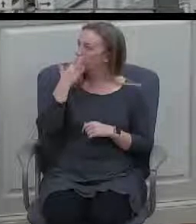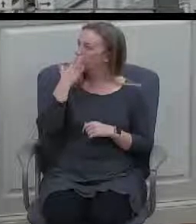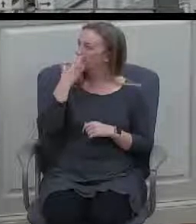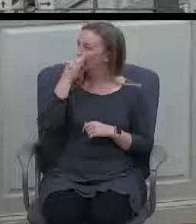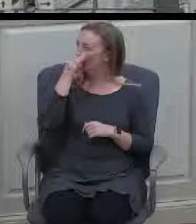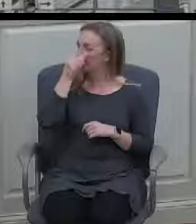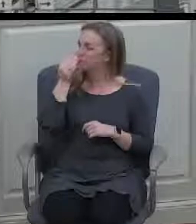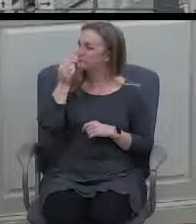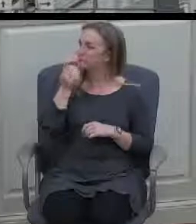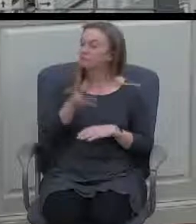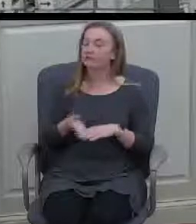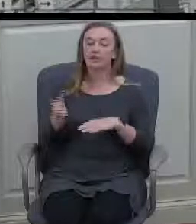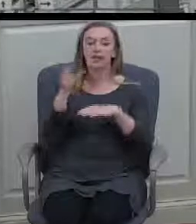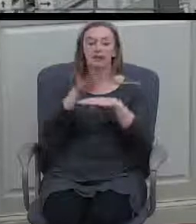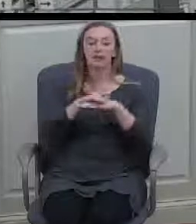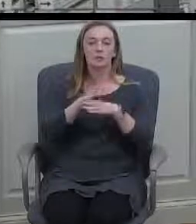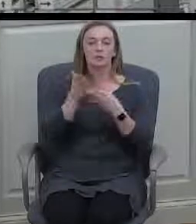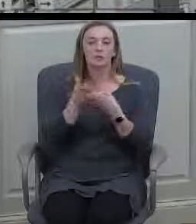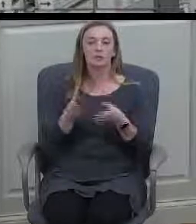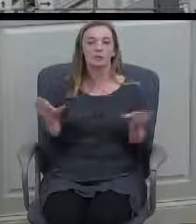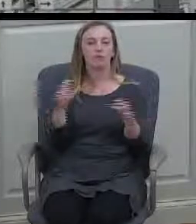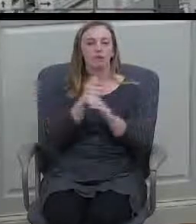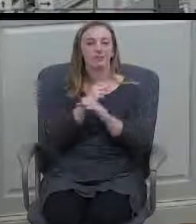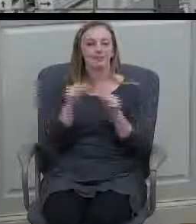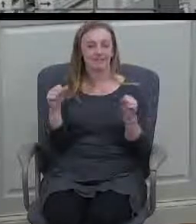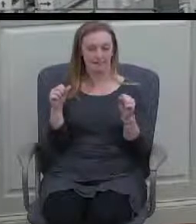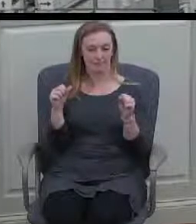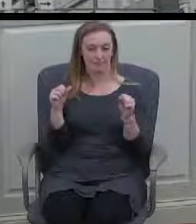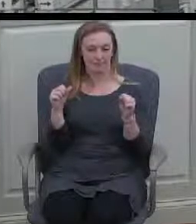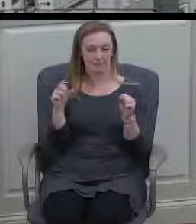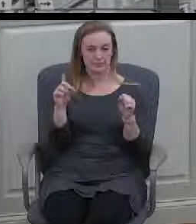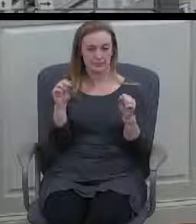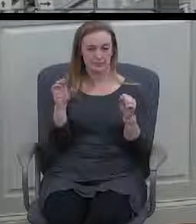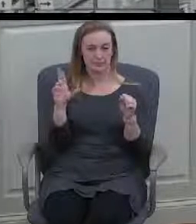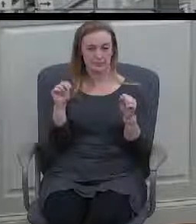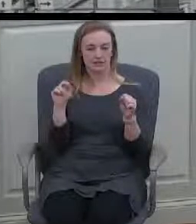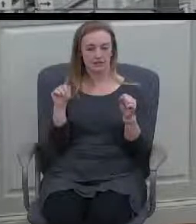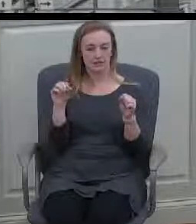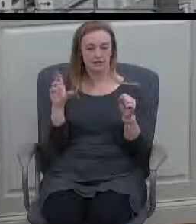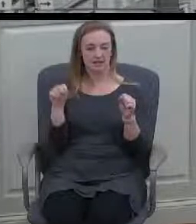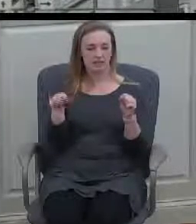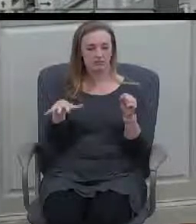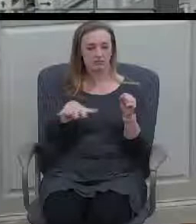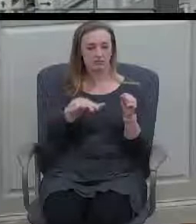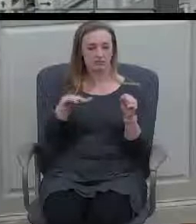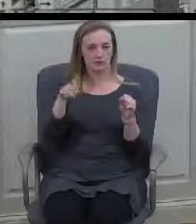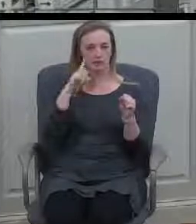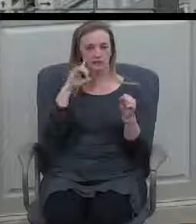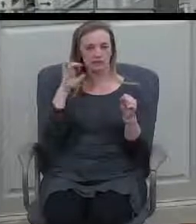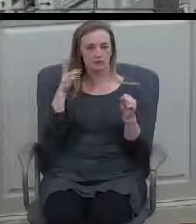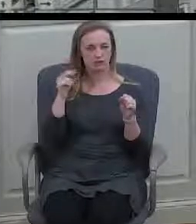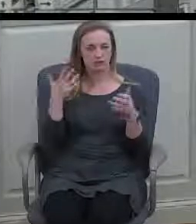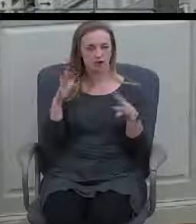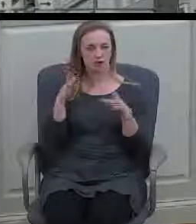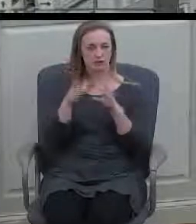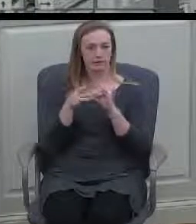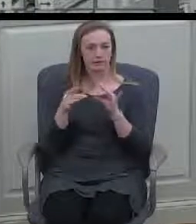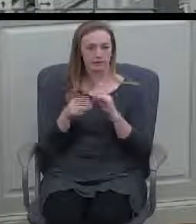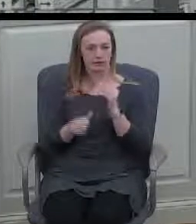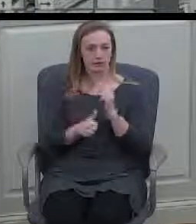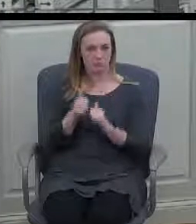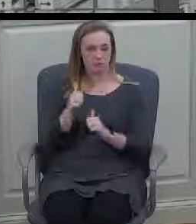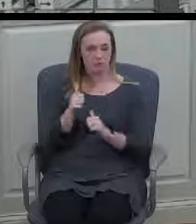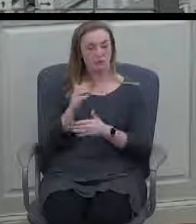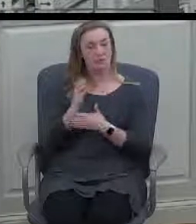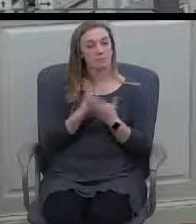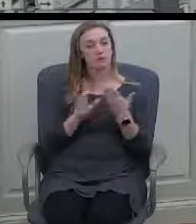So increasing the overall safety along the downtown core, I think John mentioned a lot of these, but part of it is